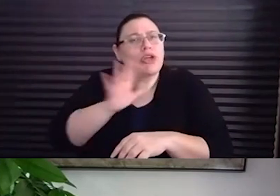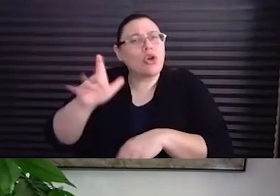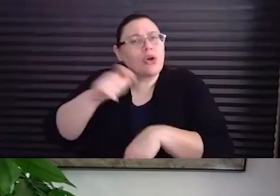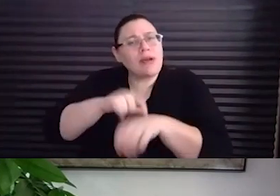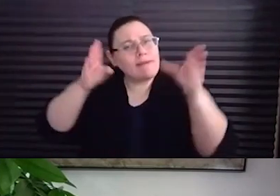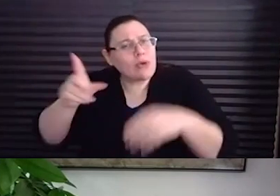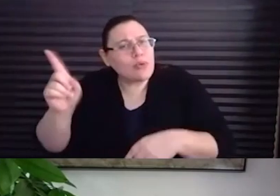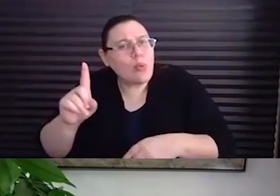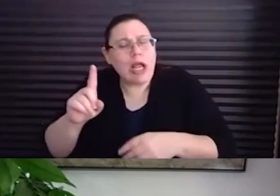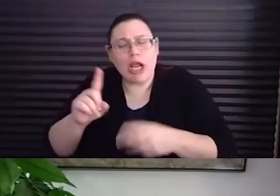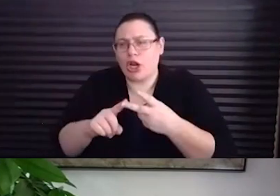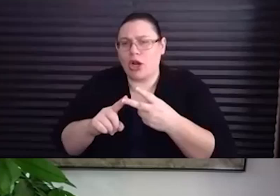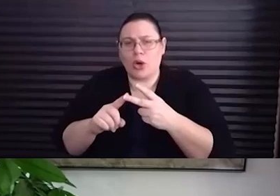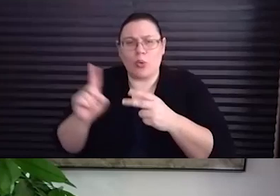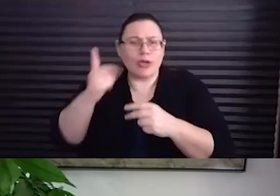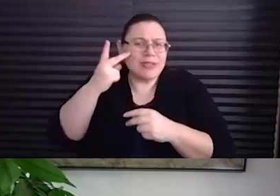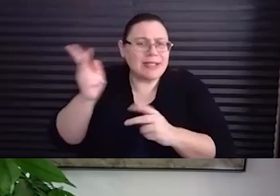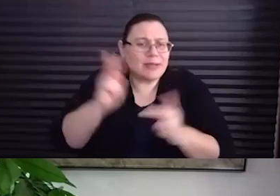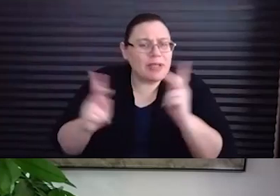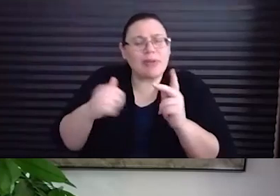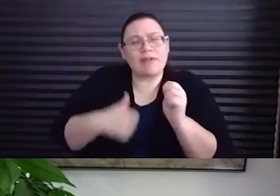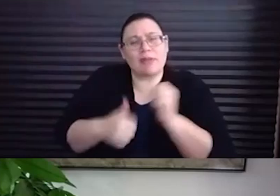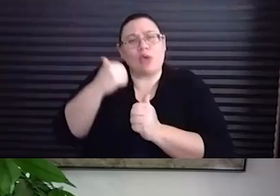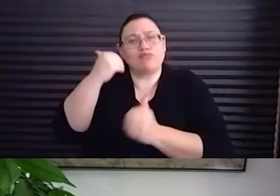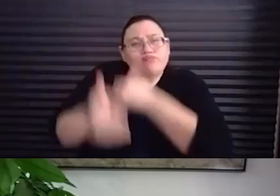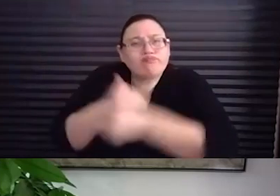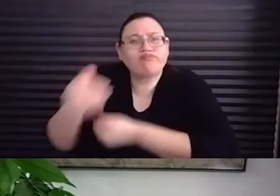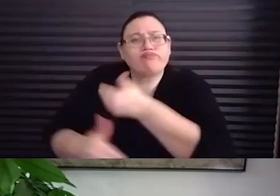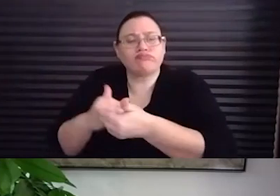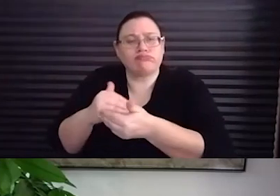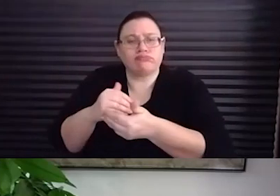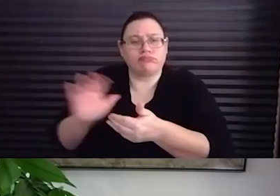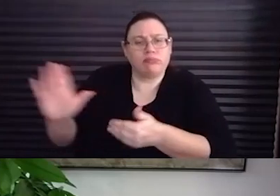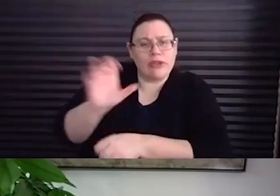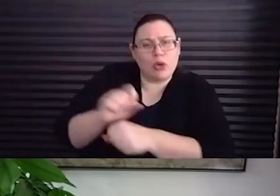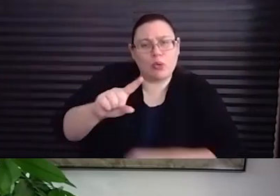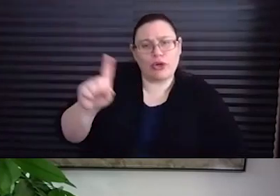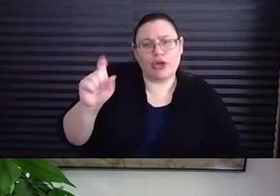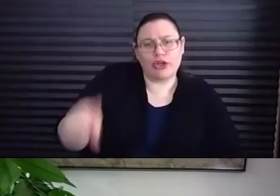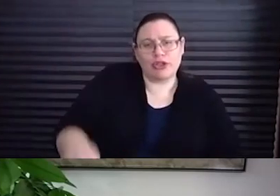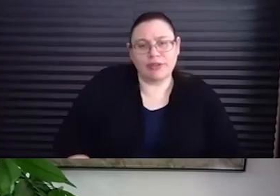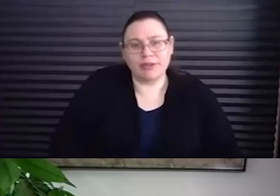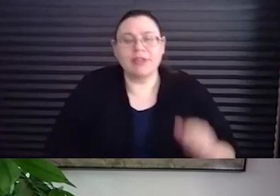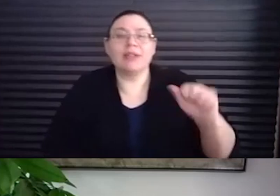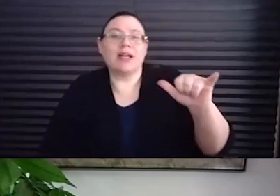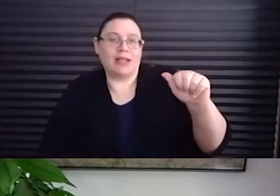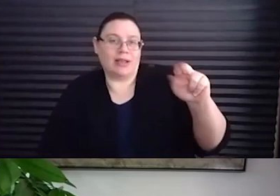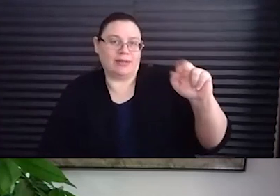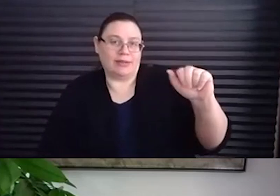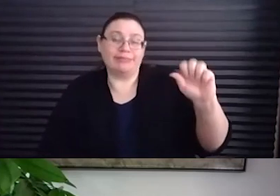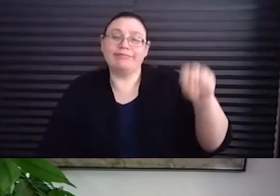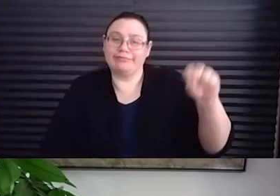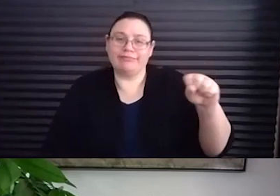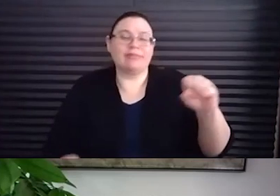are you seeing people get the most traction in what they're working on? Yeah, so this is clearly